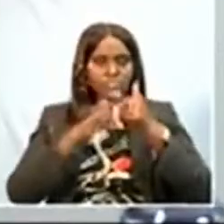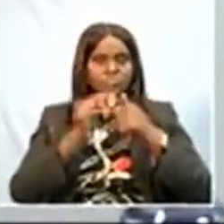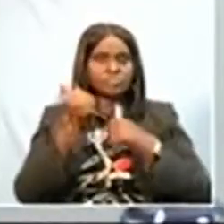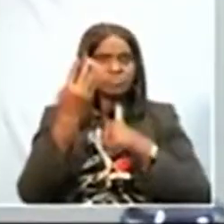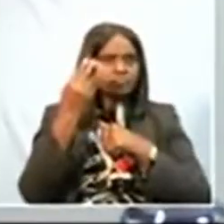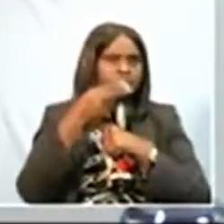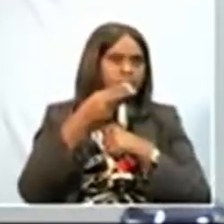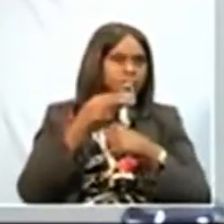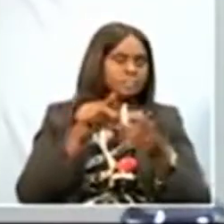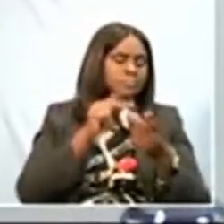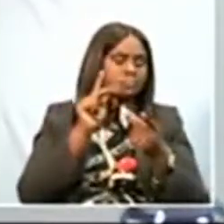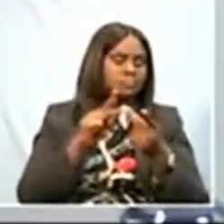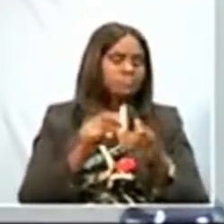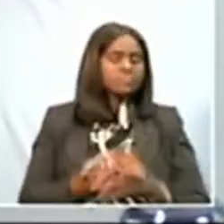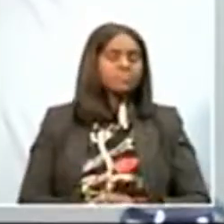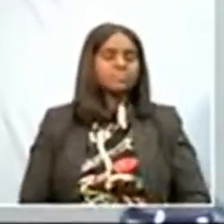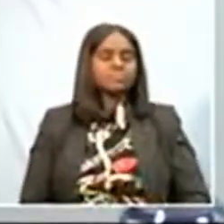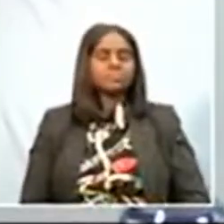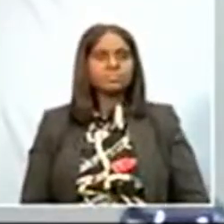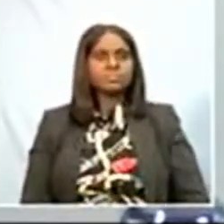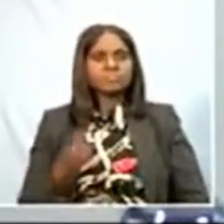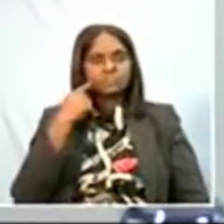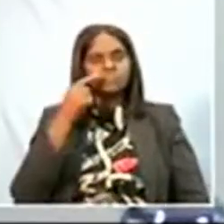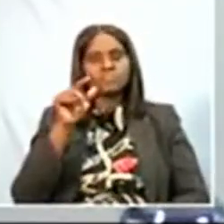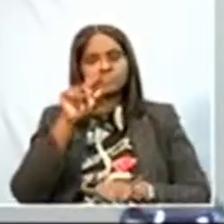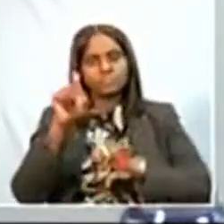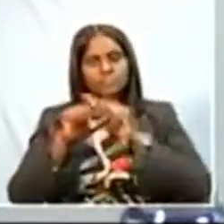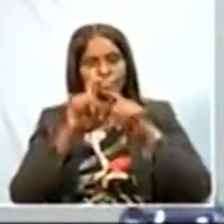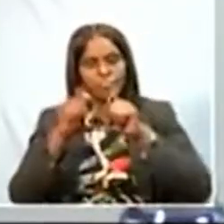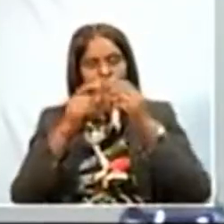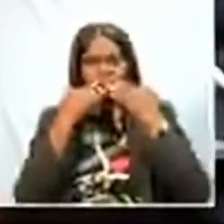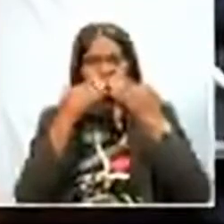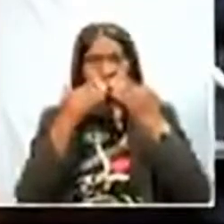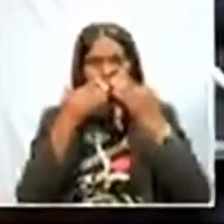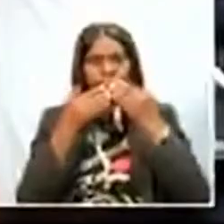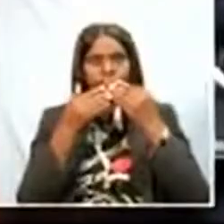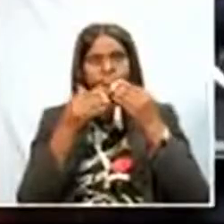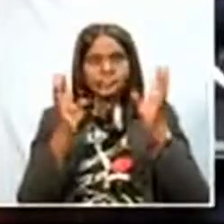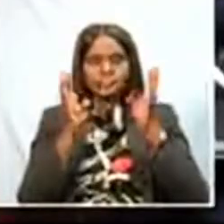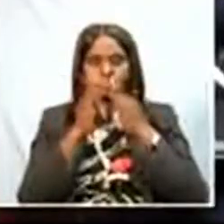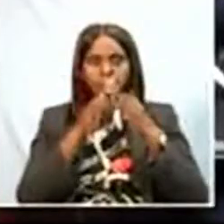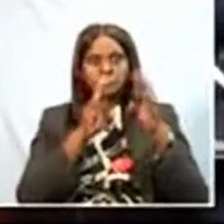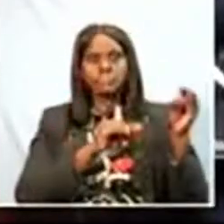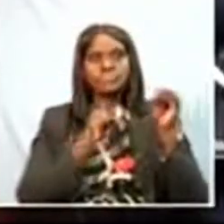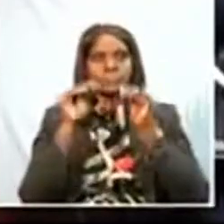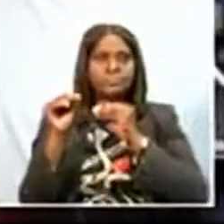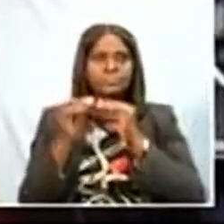hours exactly for follow-up questions. Thank you. The meeting is adjourned.